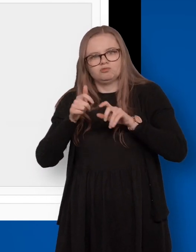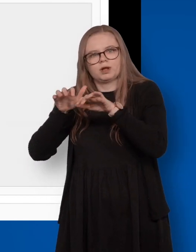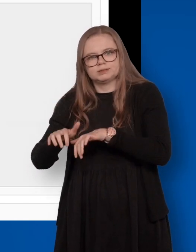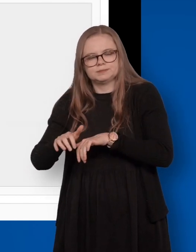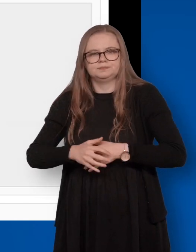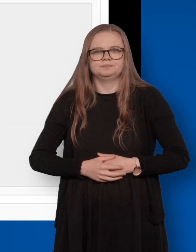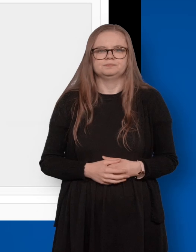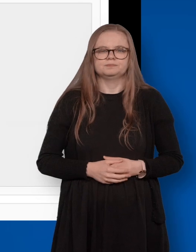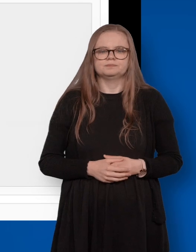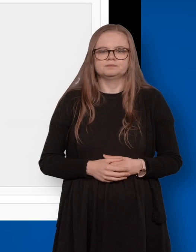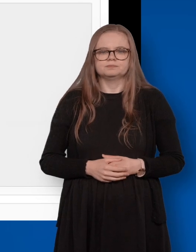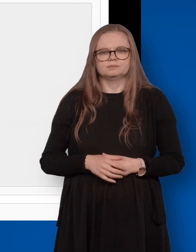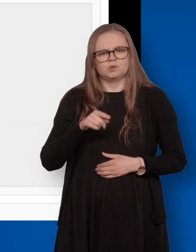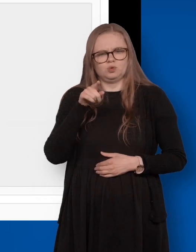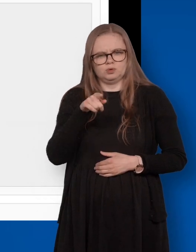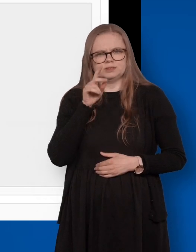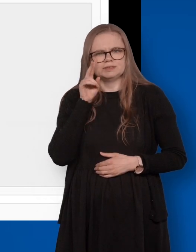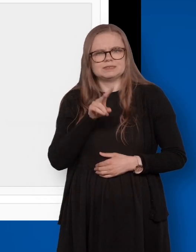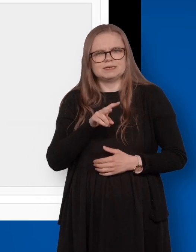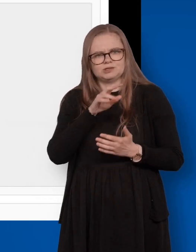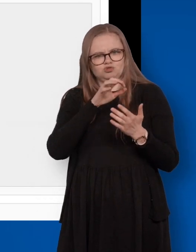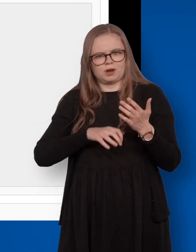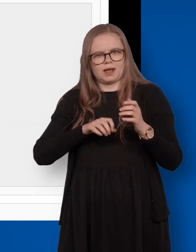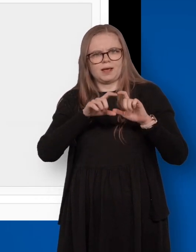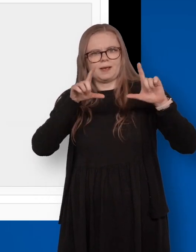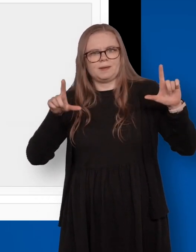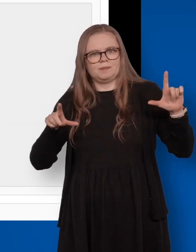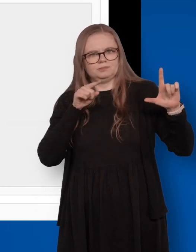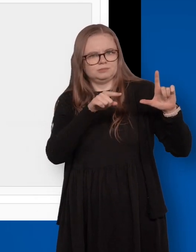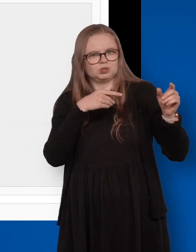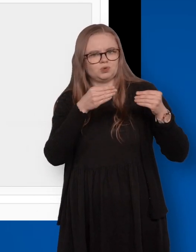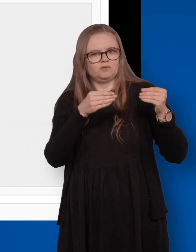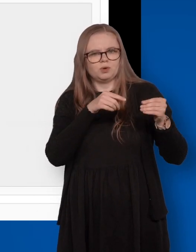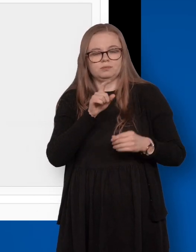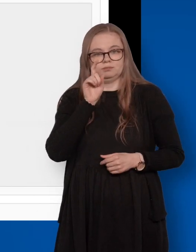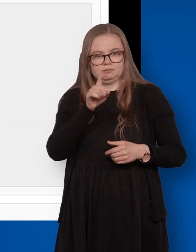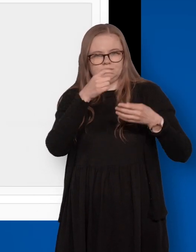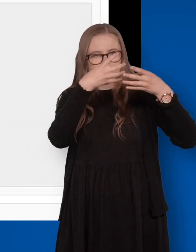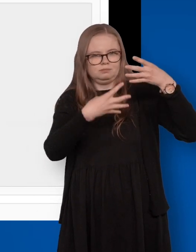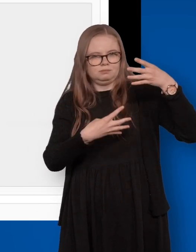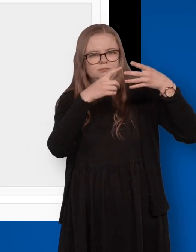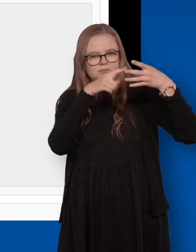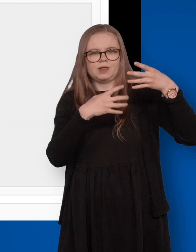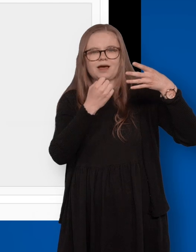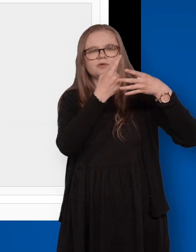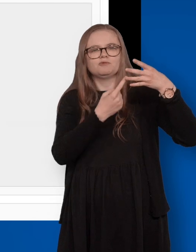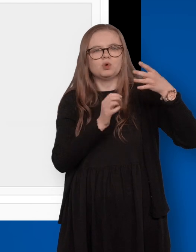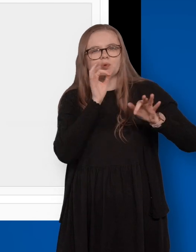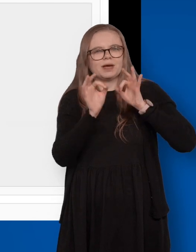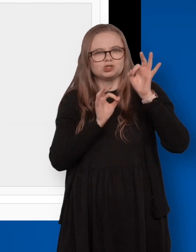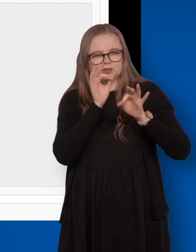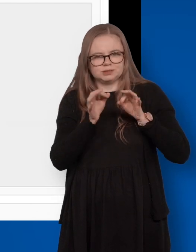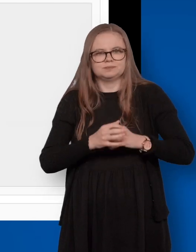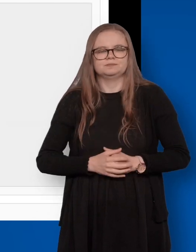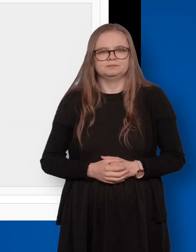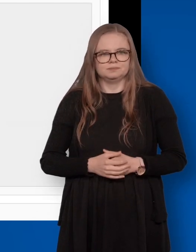the interface here, what we've got is, if I click up here in the config bar, we can see these are the 4 questions that